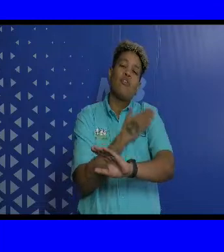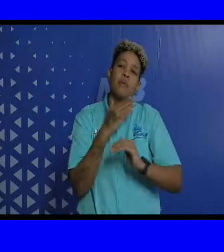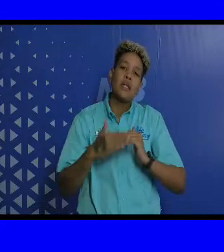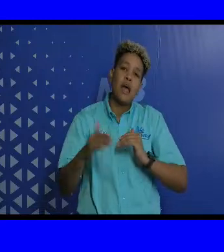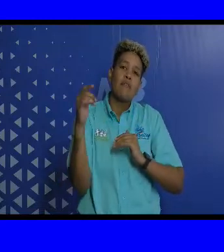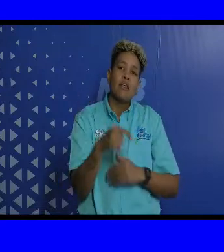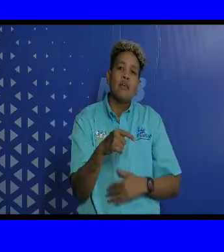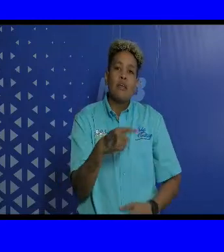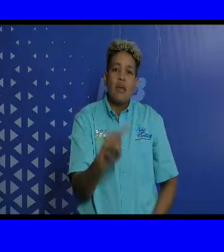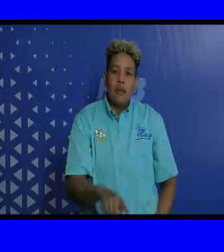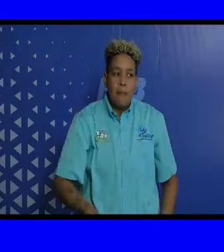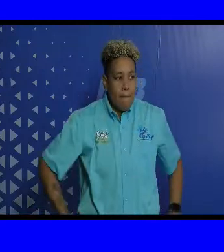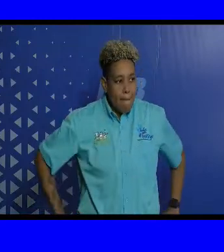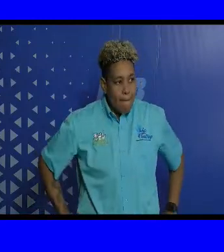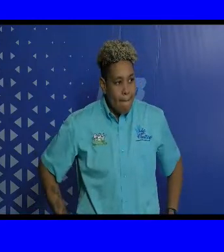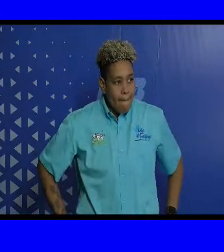thereafter.